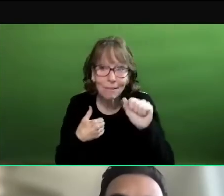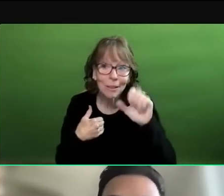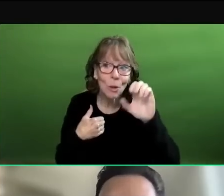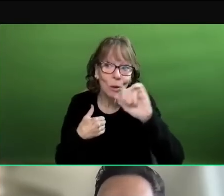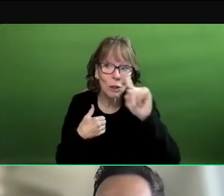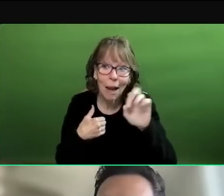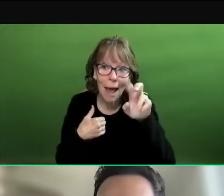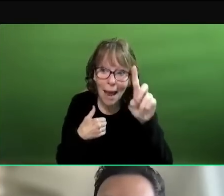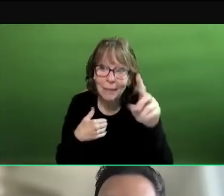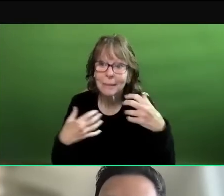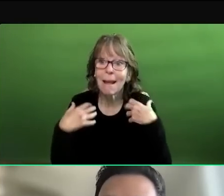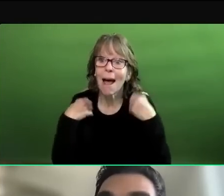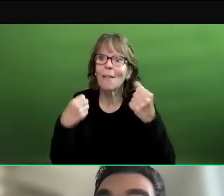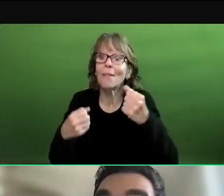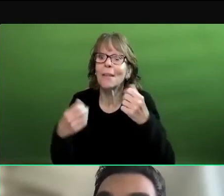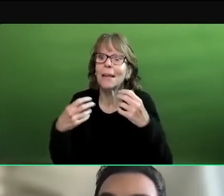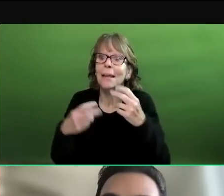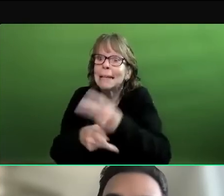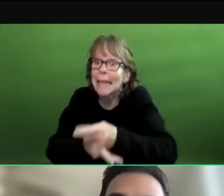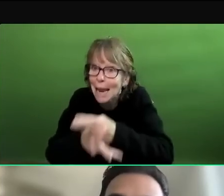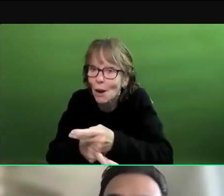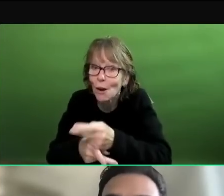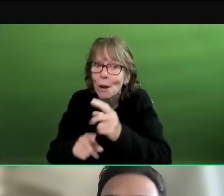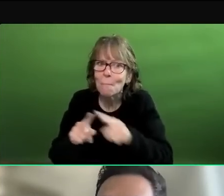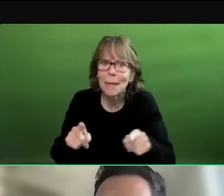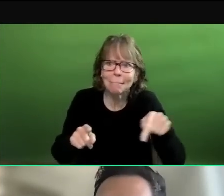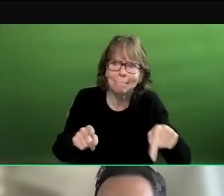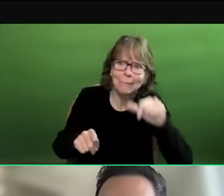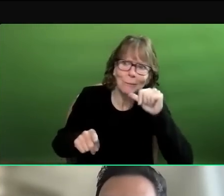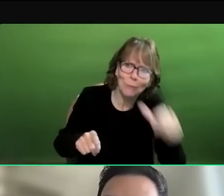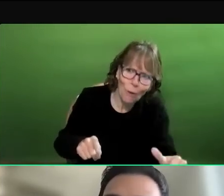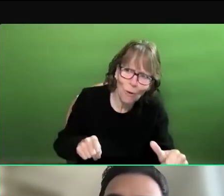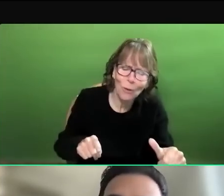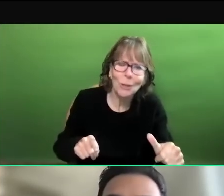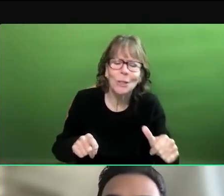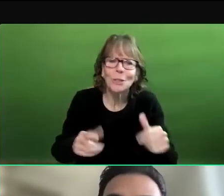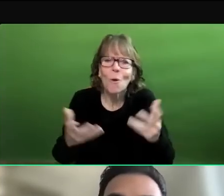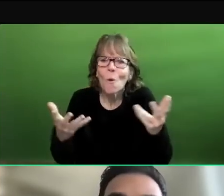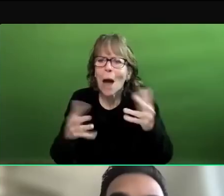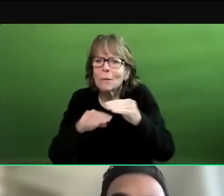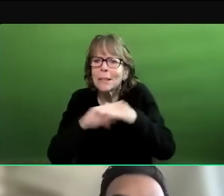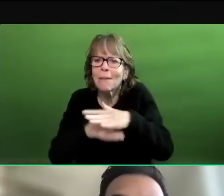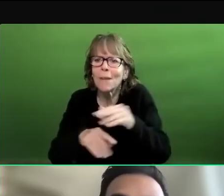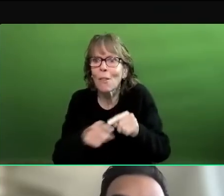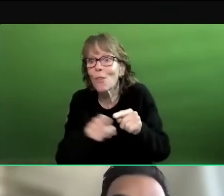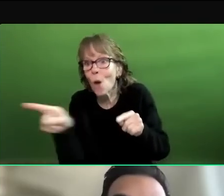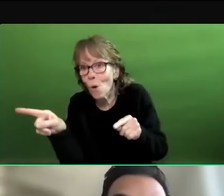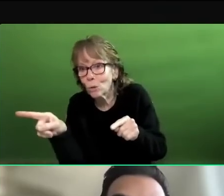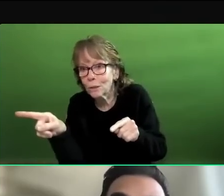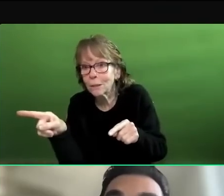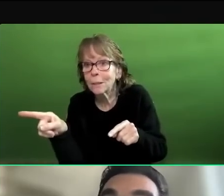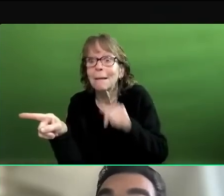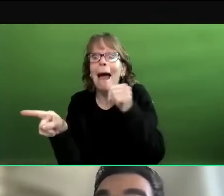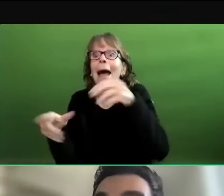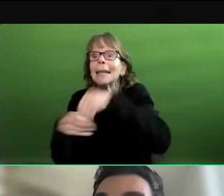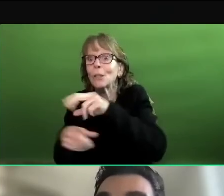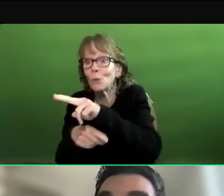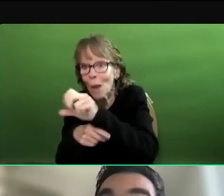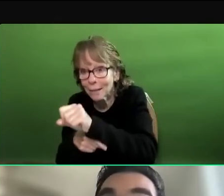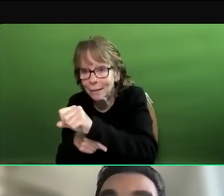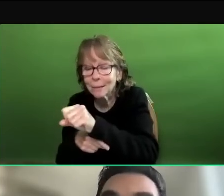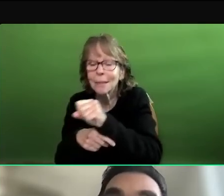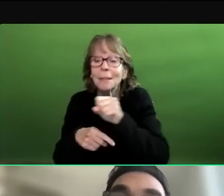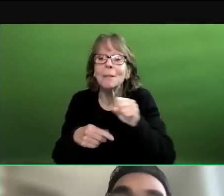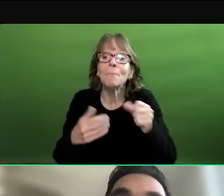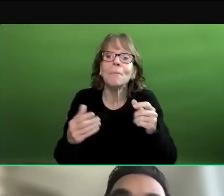present, and just wanted to bring that up and raise some more awareness of like how these barriers potentially might be existing here in the US, but may not be existing